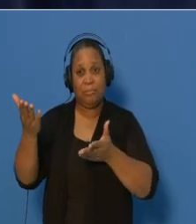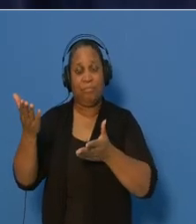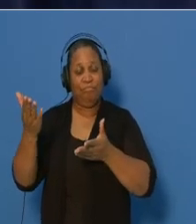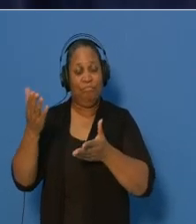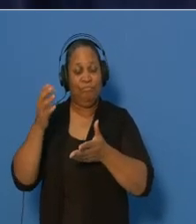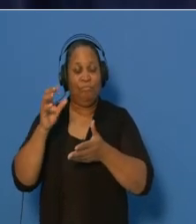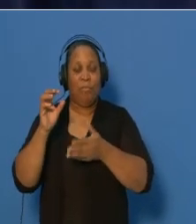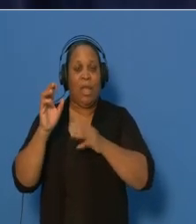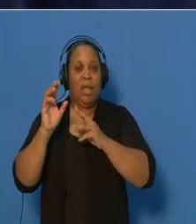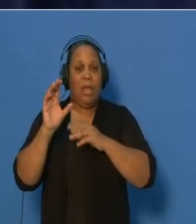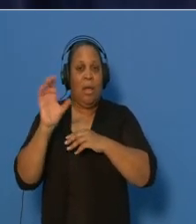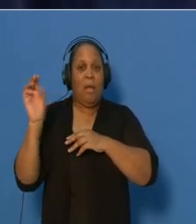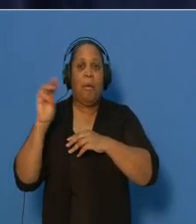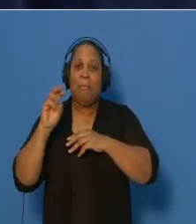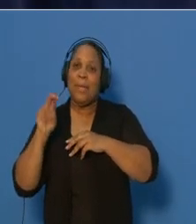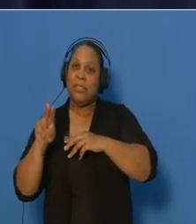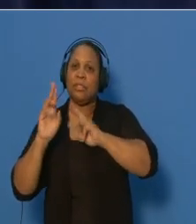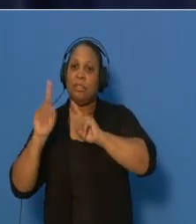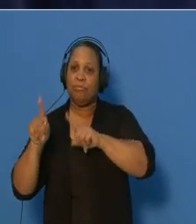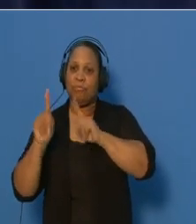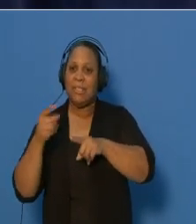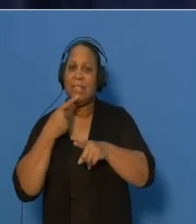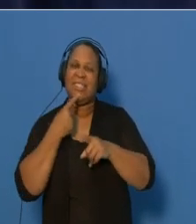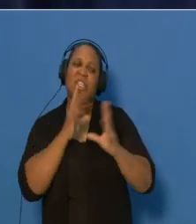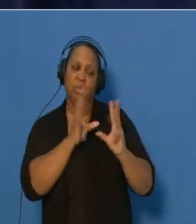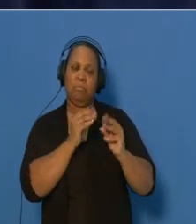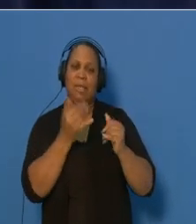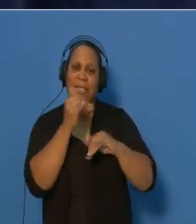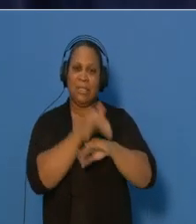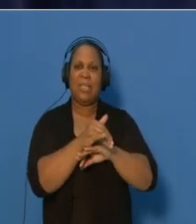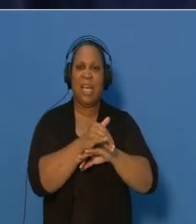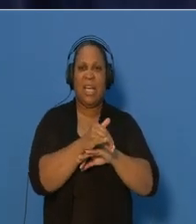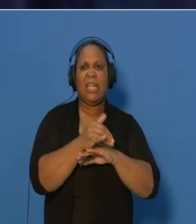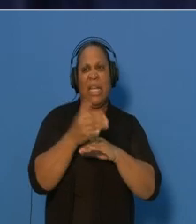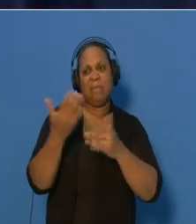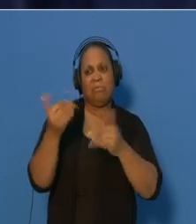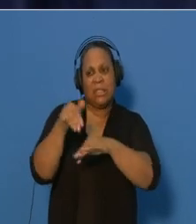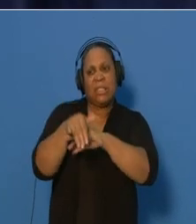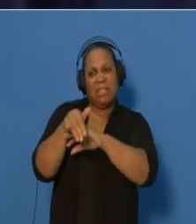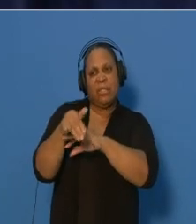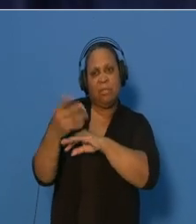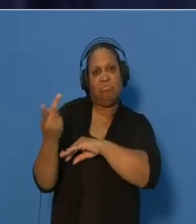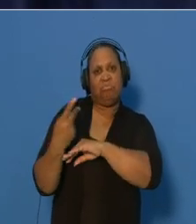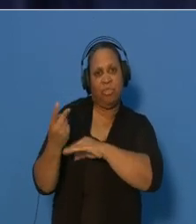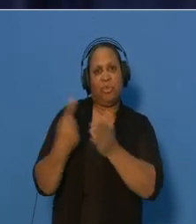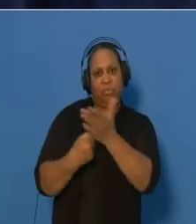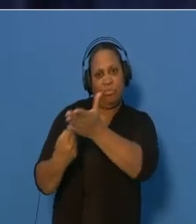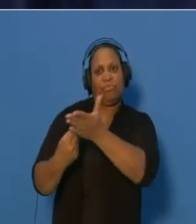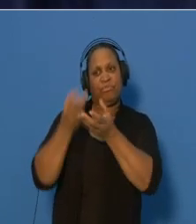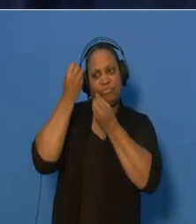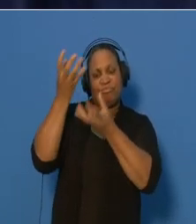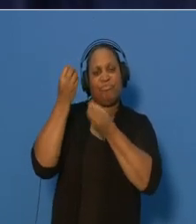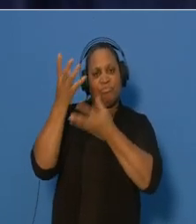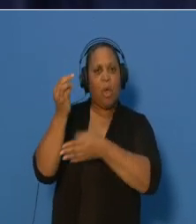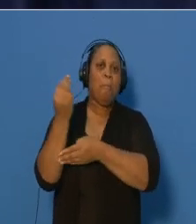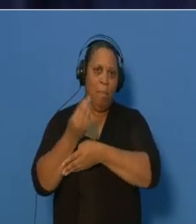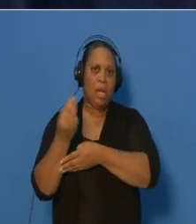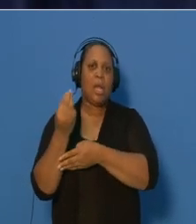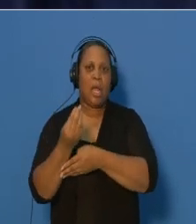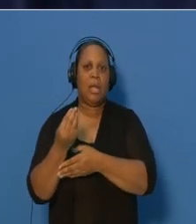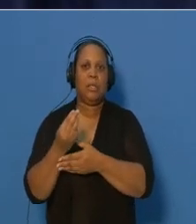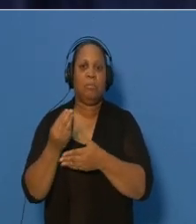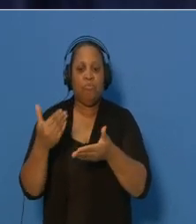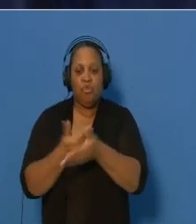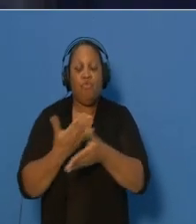made some recommendations. Hopefully tomorrow evening I can come and share with you our new recommendations. Excuse me, on Monday I can share with you our new recommendations.